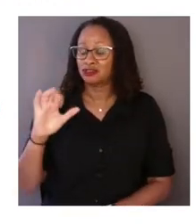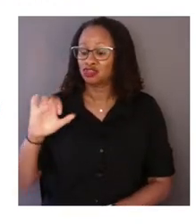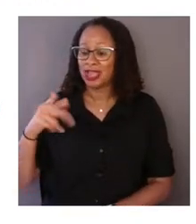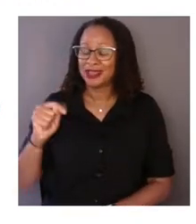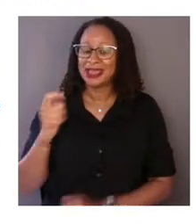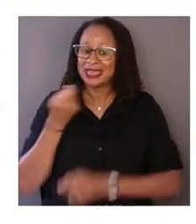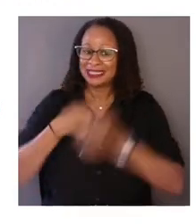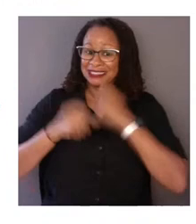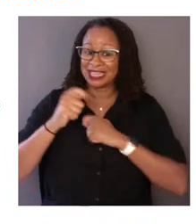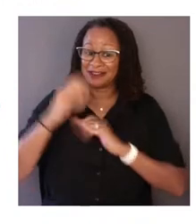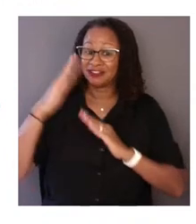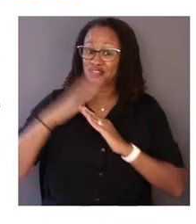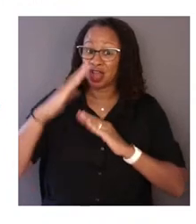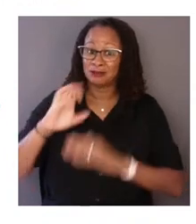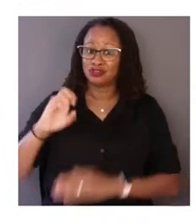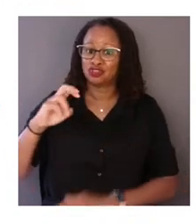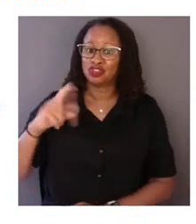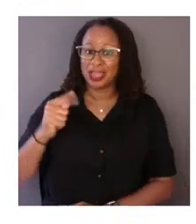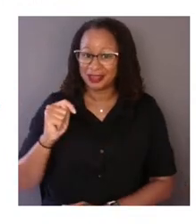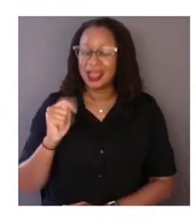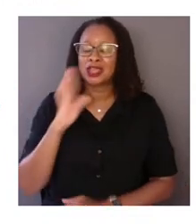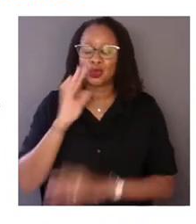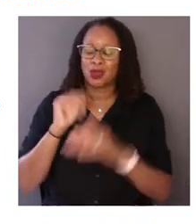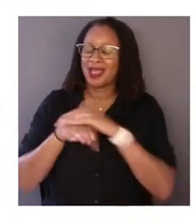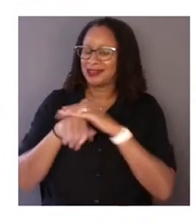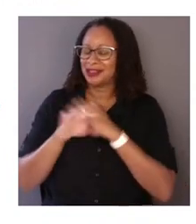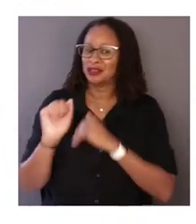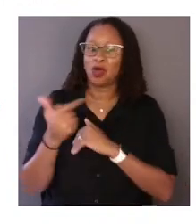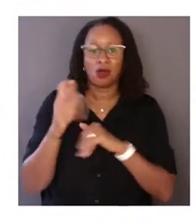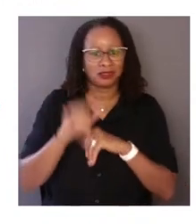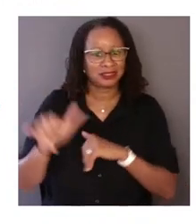items, you'll get access to all that, all those same resources.